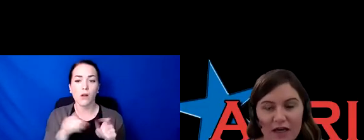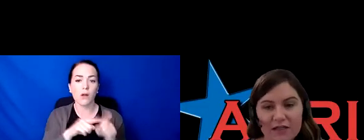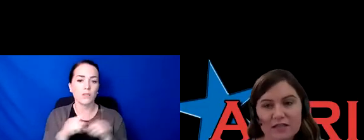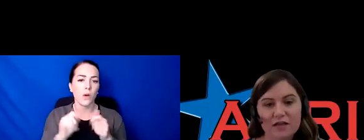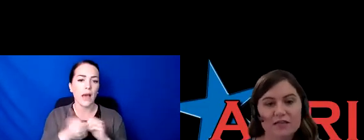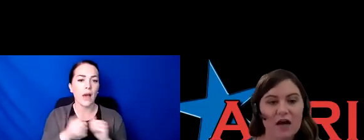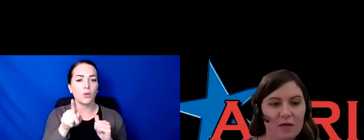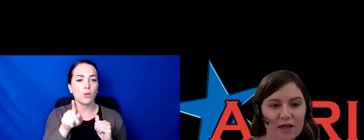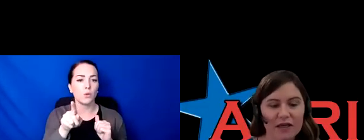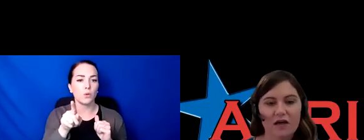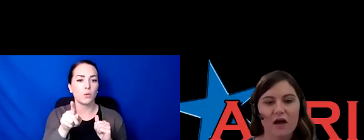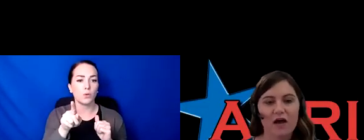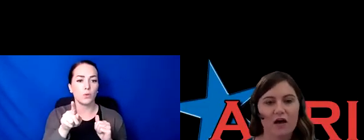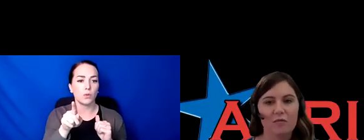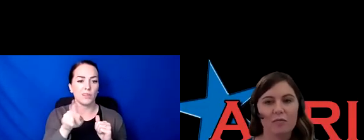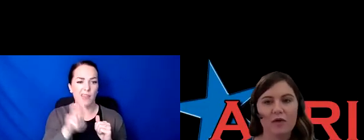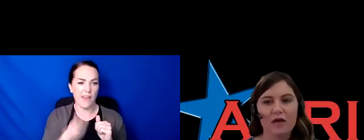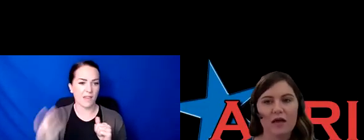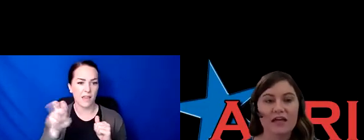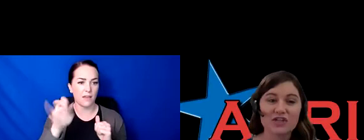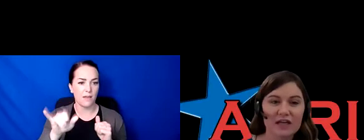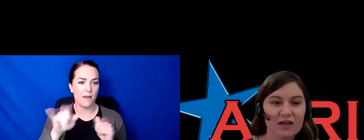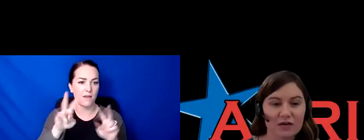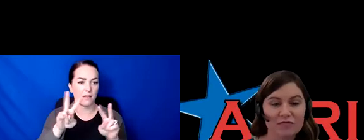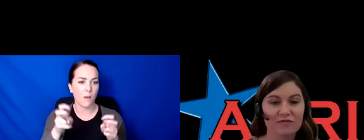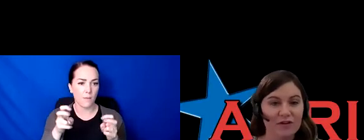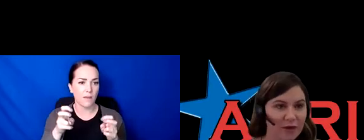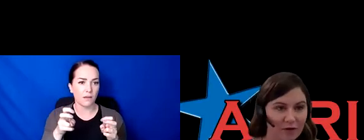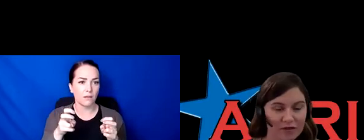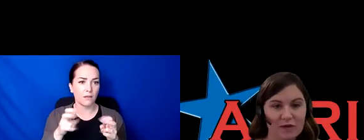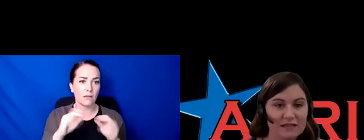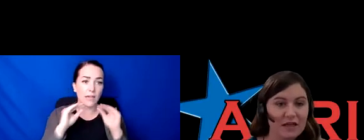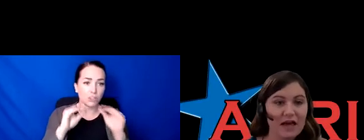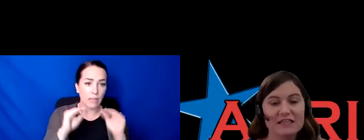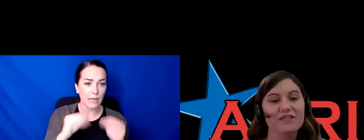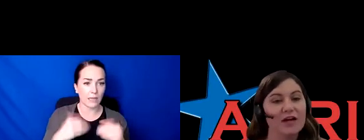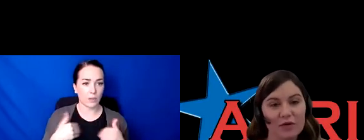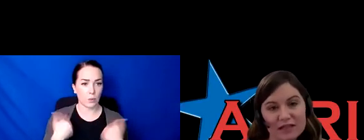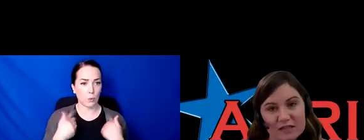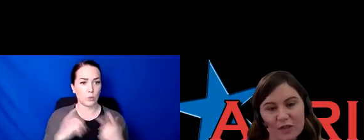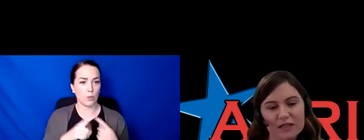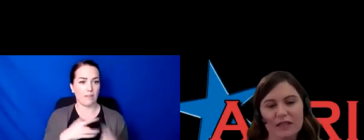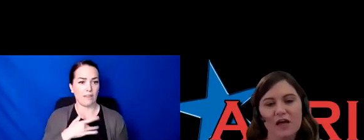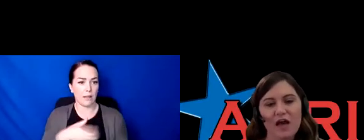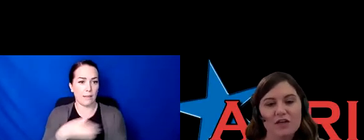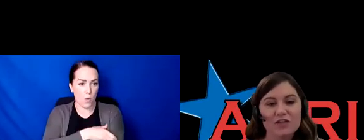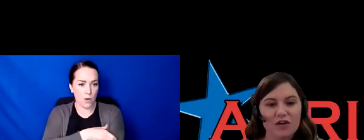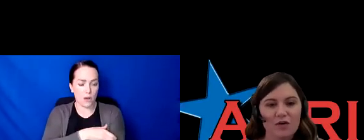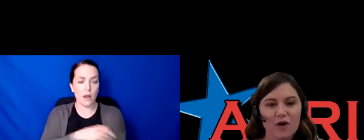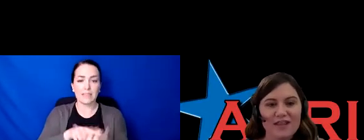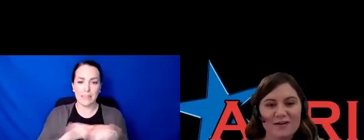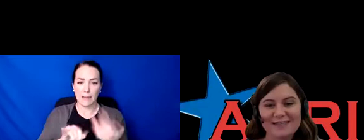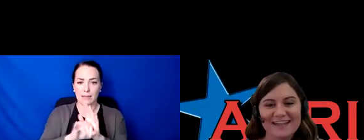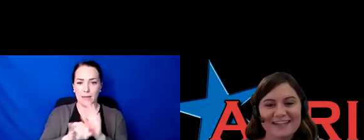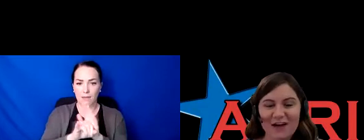navigating that topic? Educating youth to feel empowered to identify with a disability.